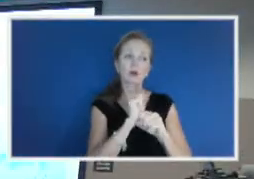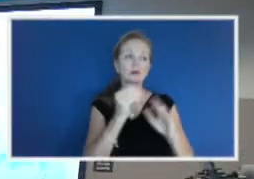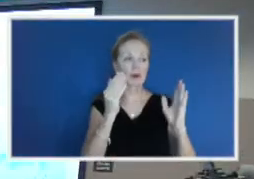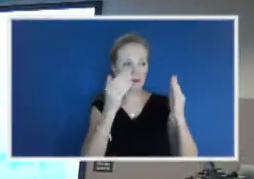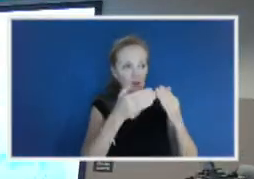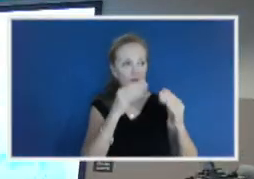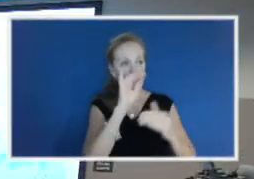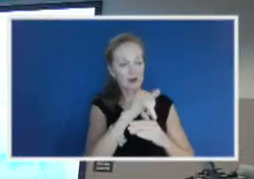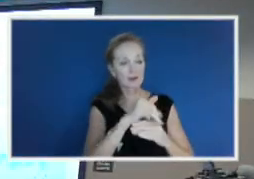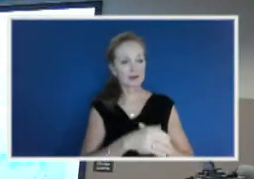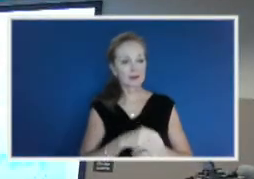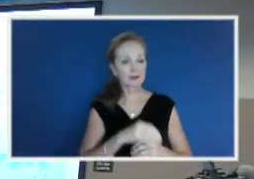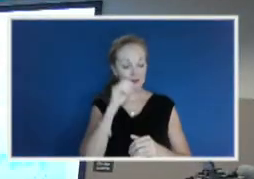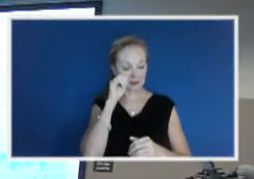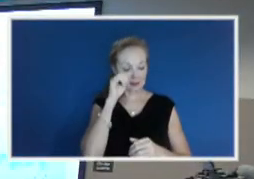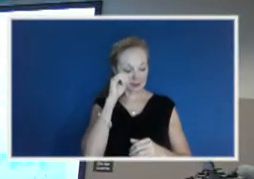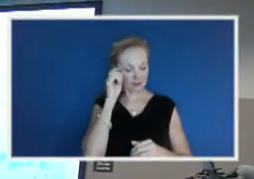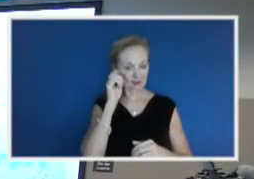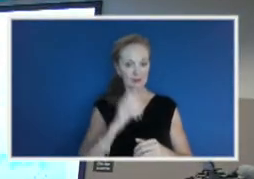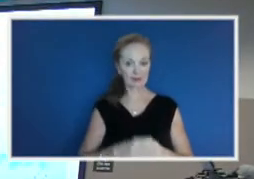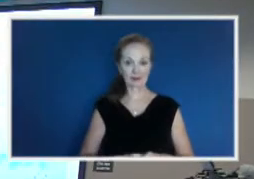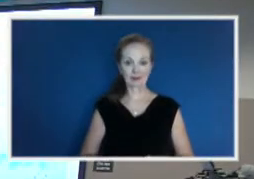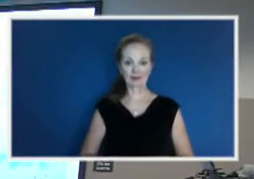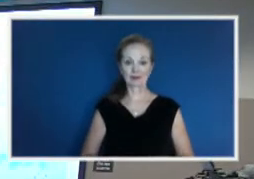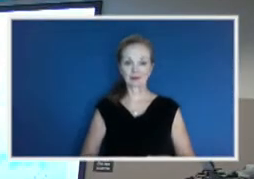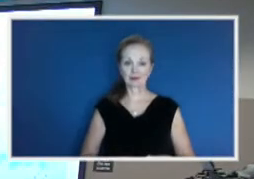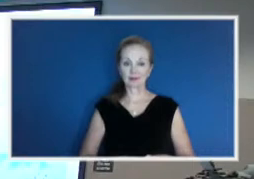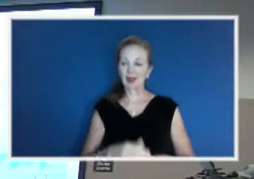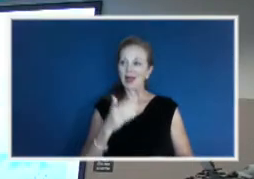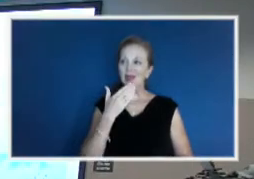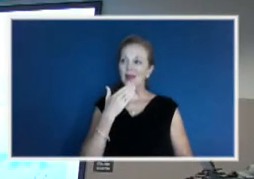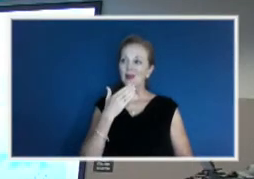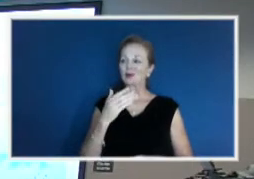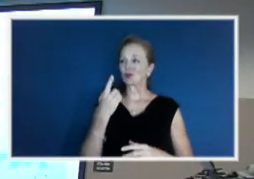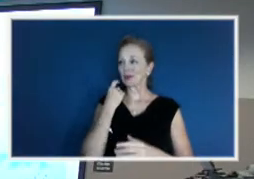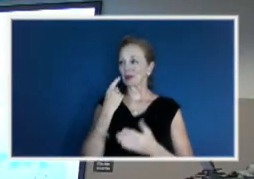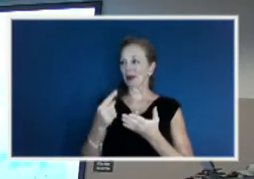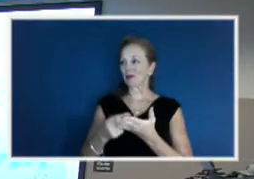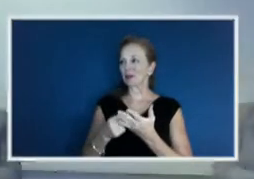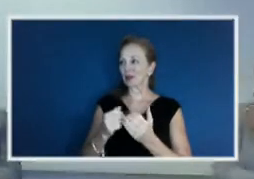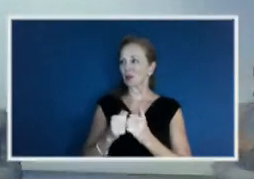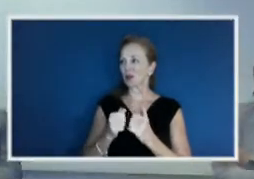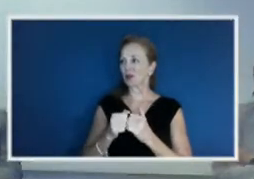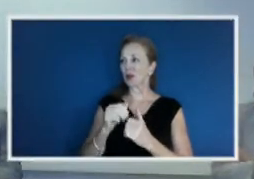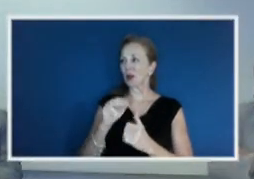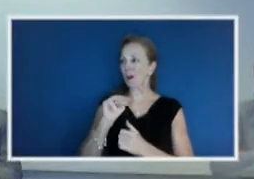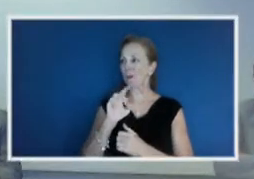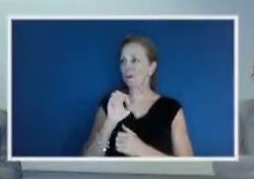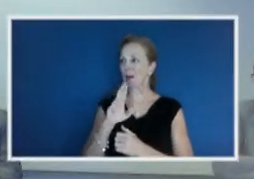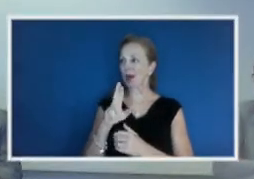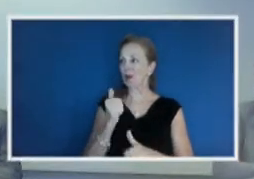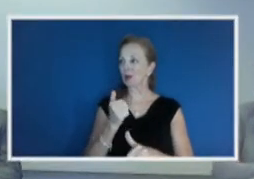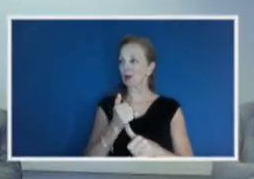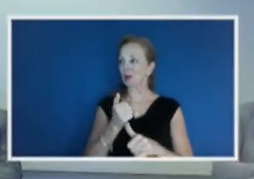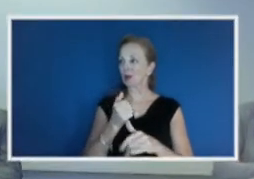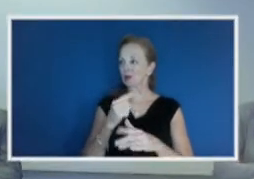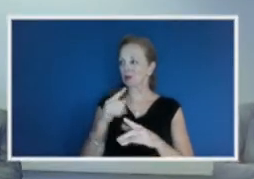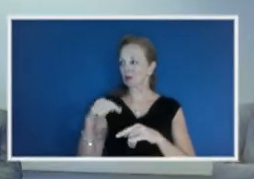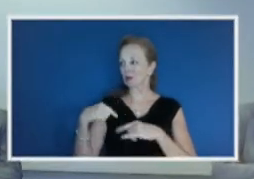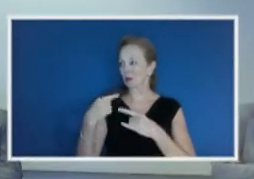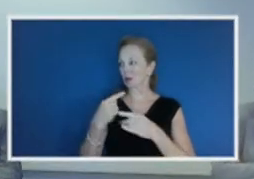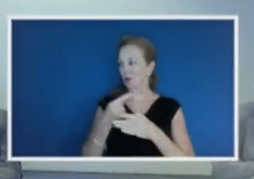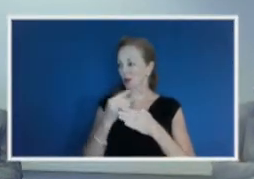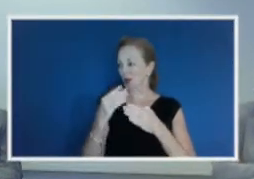Thank you. I had a conversation with Mayor Pro Tem over the weekend, and there is an intrinsic